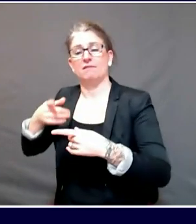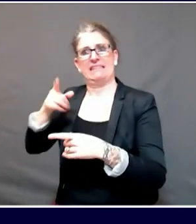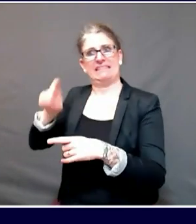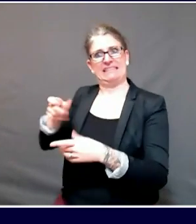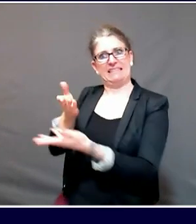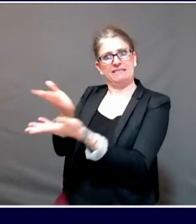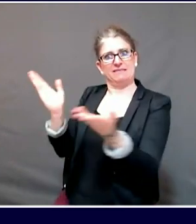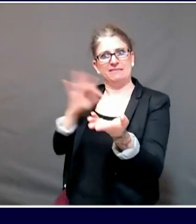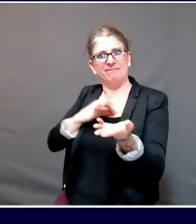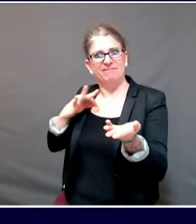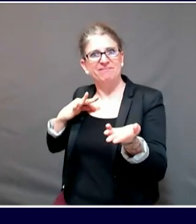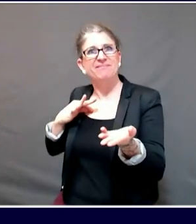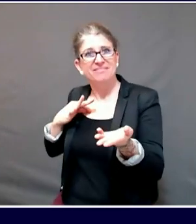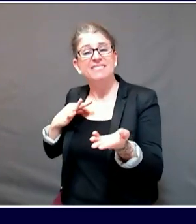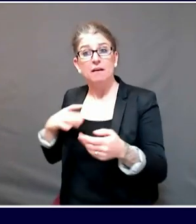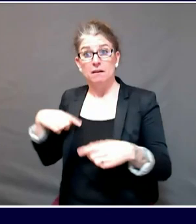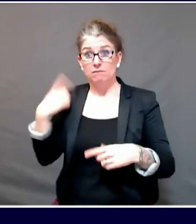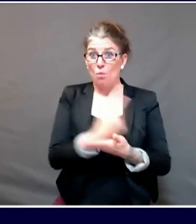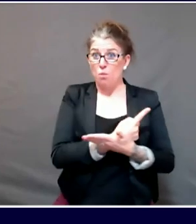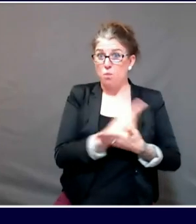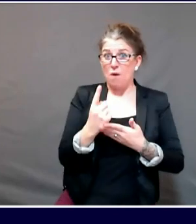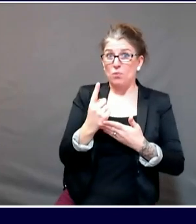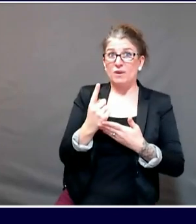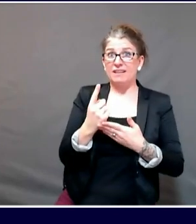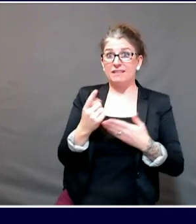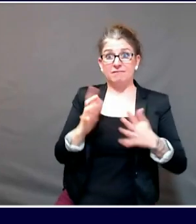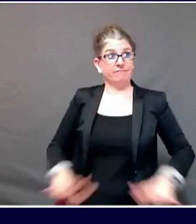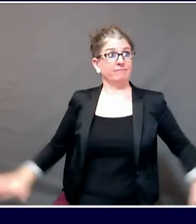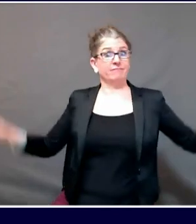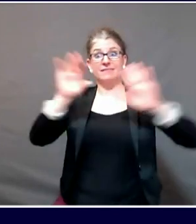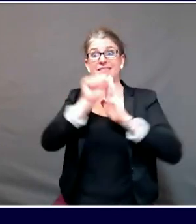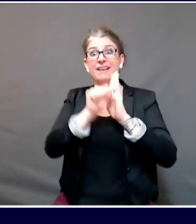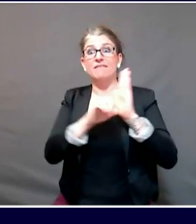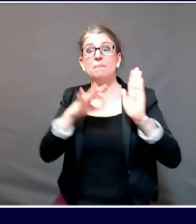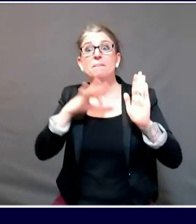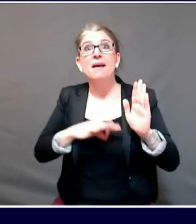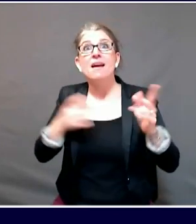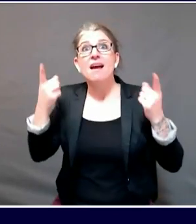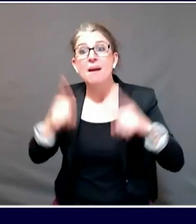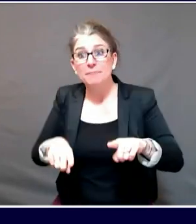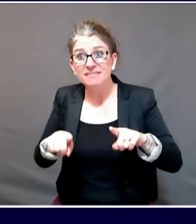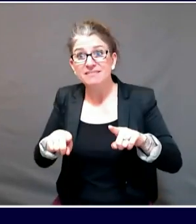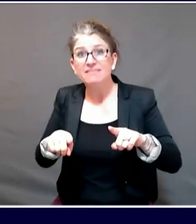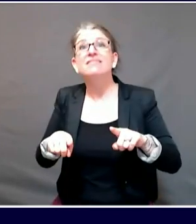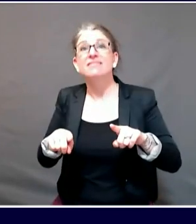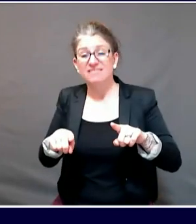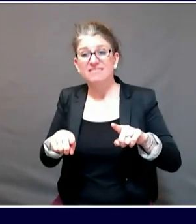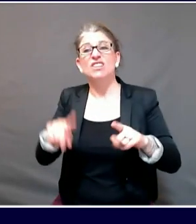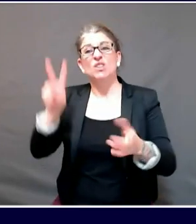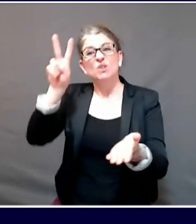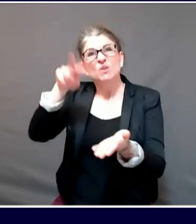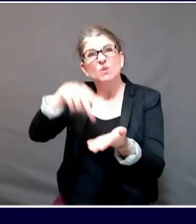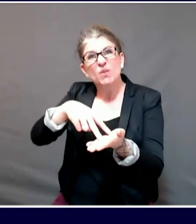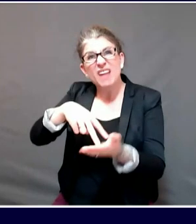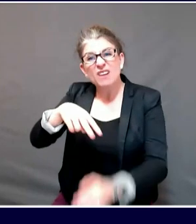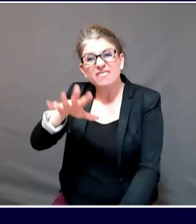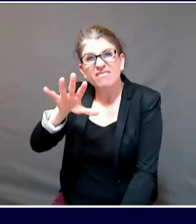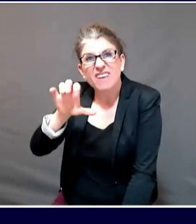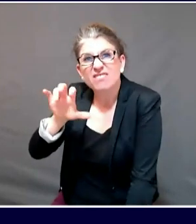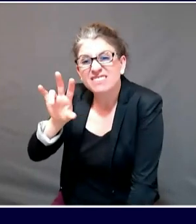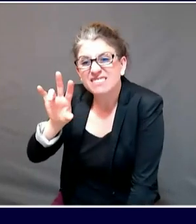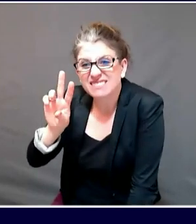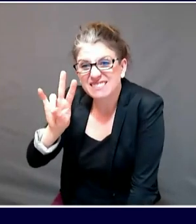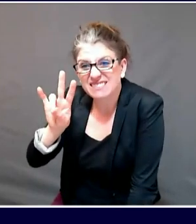deaths and 28 people who are additionally in the hospital today as compared to 1 week